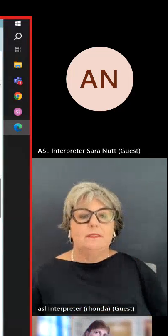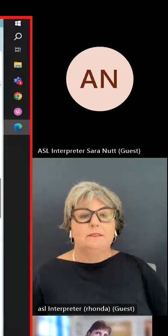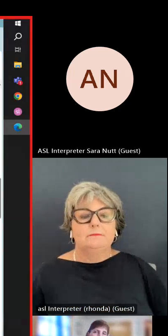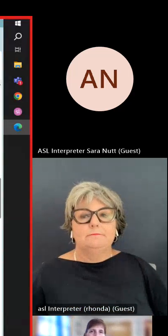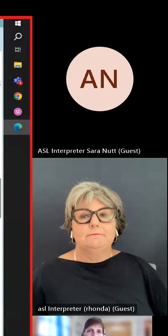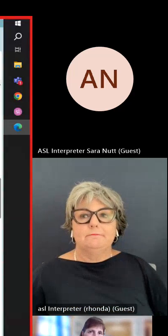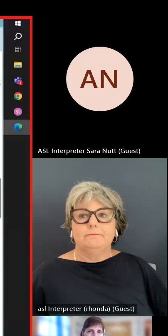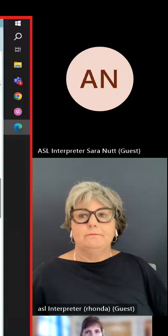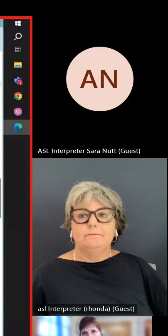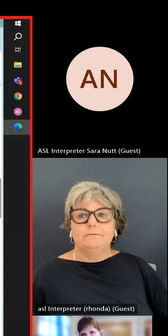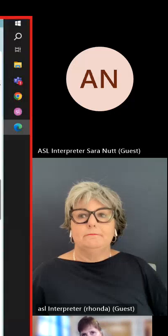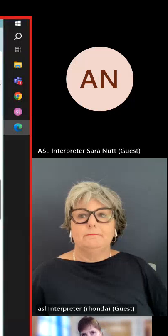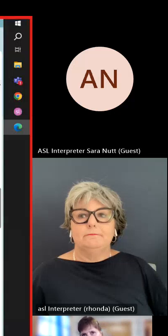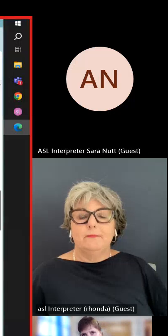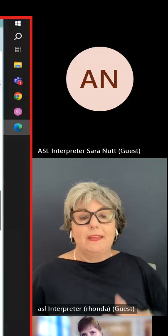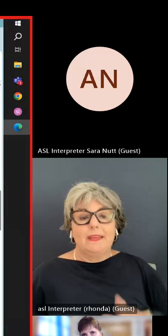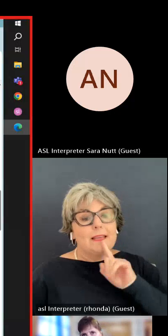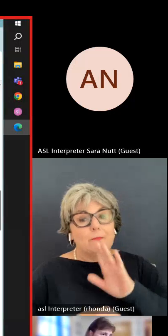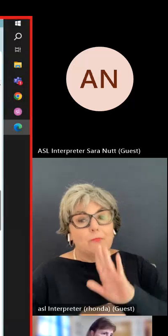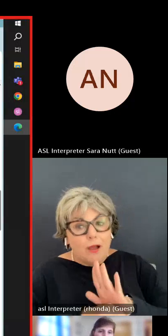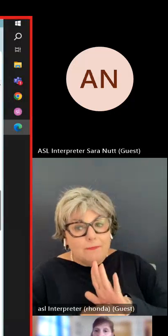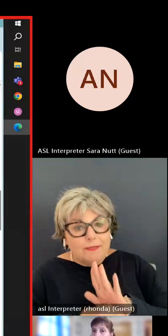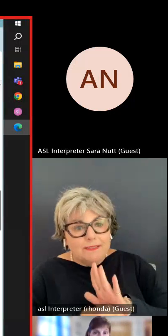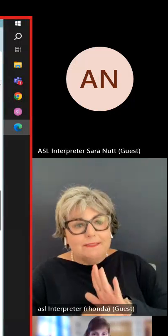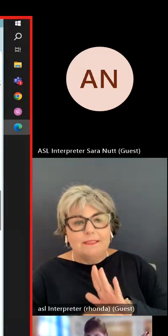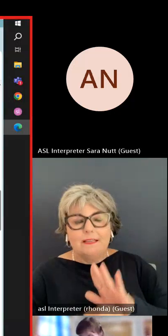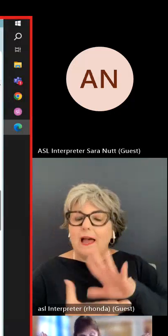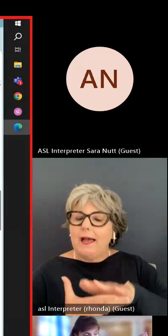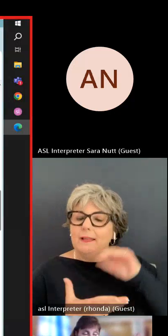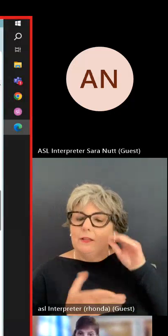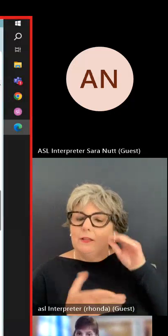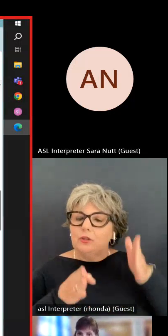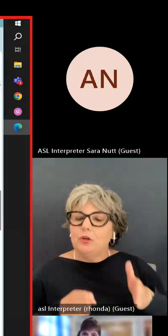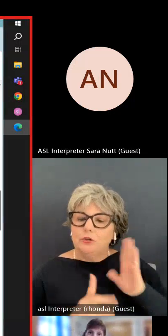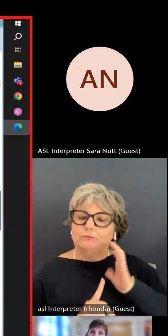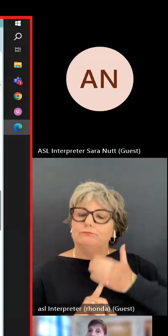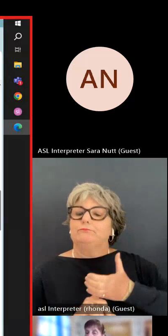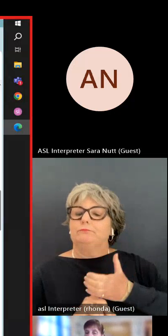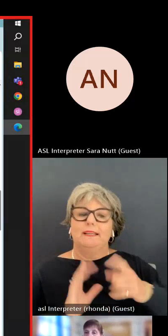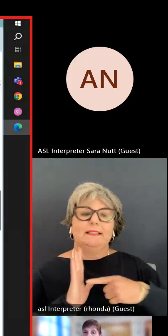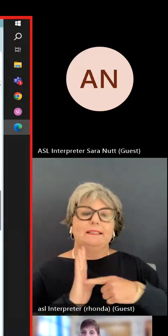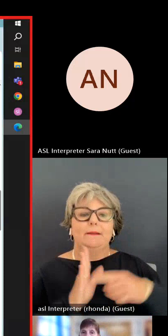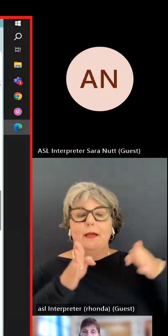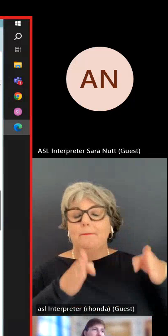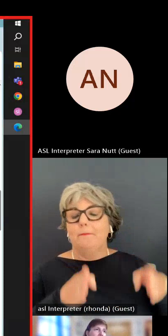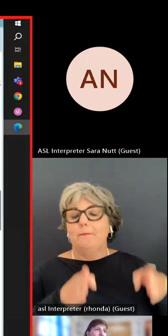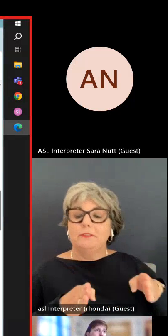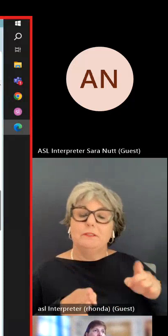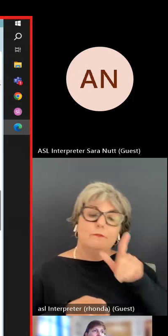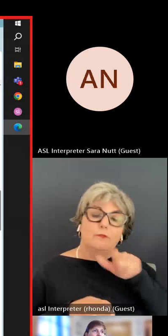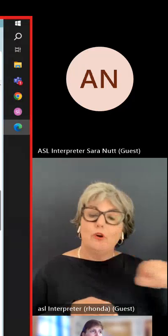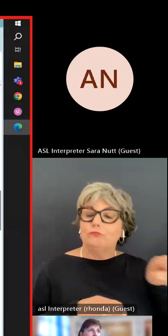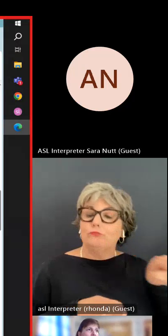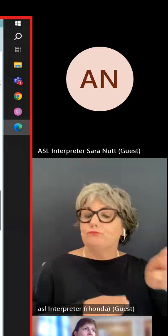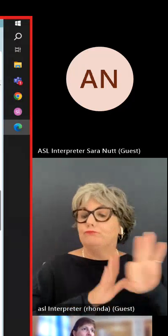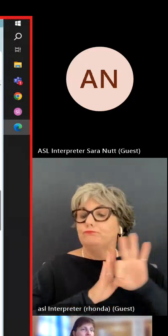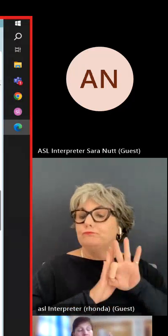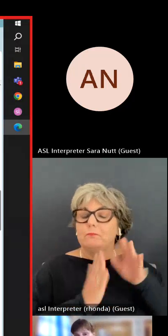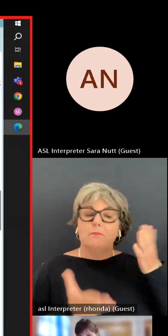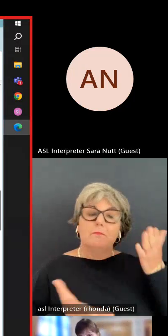And as I promised, a learner persona is just an example person from your target audience. It can be based